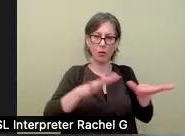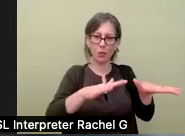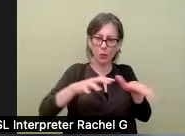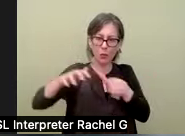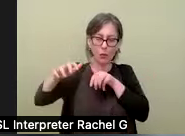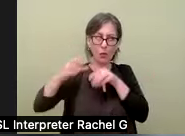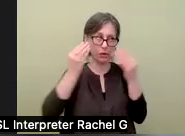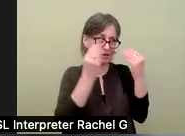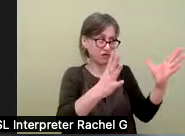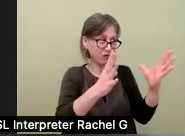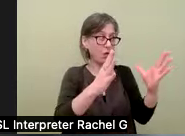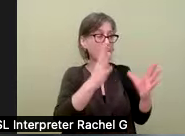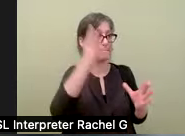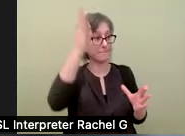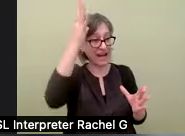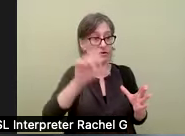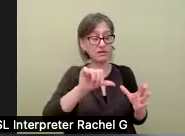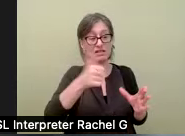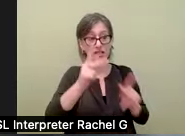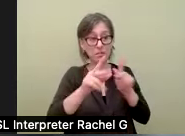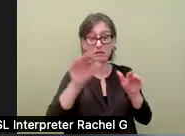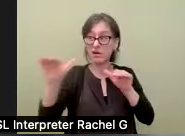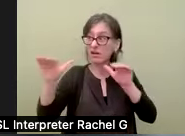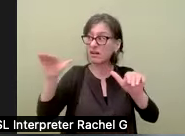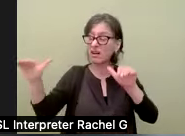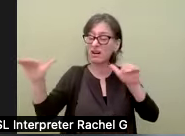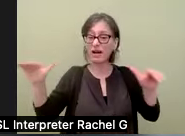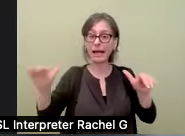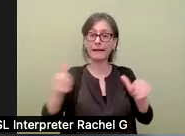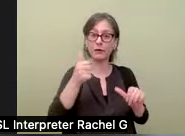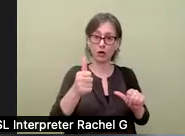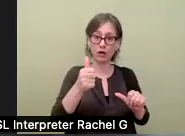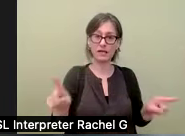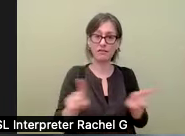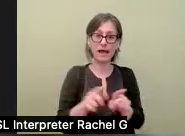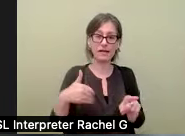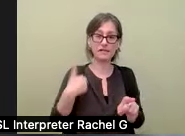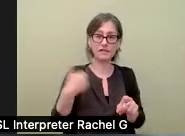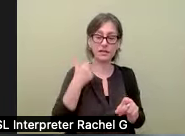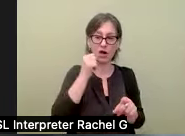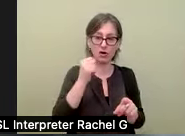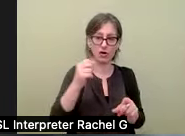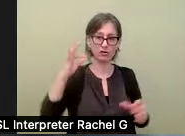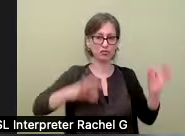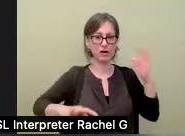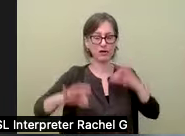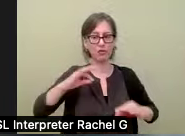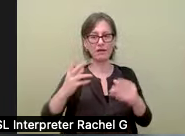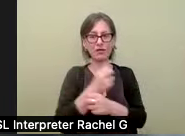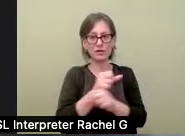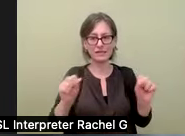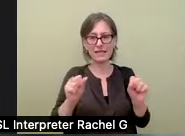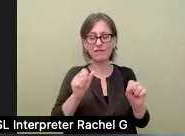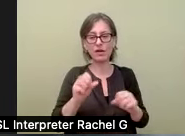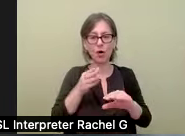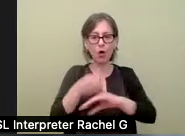her parents and others on the beach around them, and is single-handedly, as a young girl, credited for saving over 100 lives that day